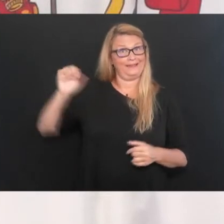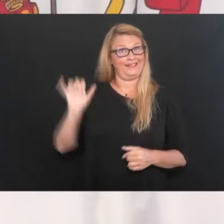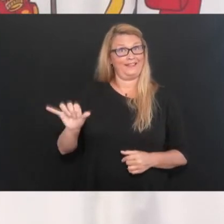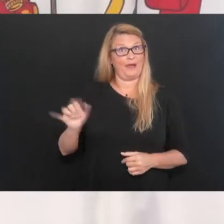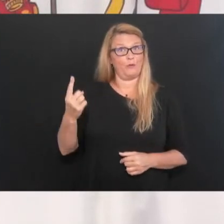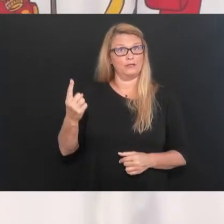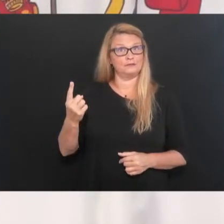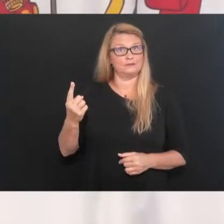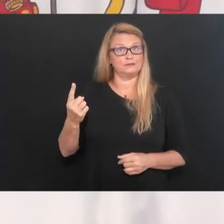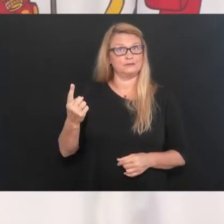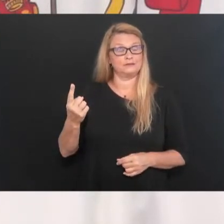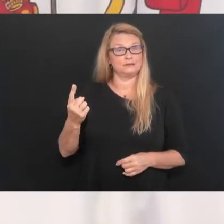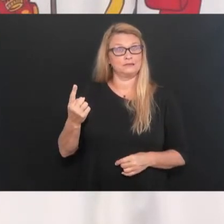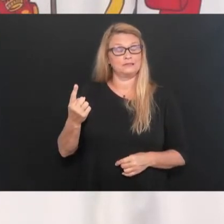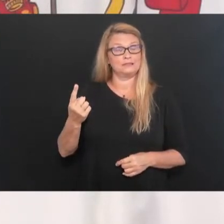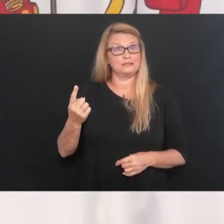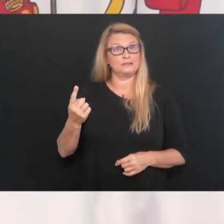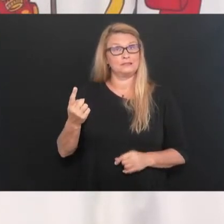This